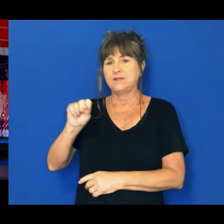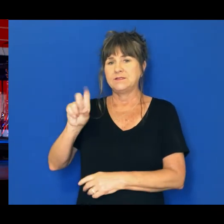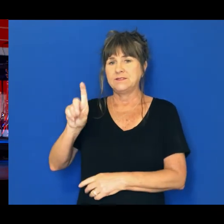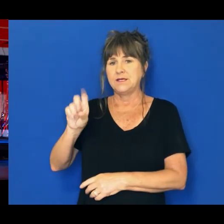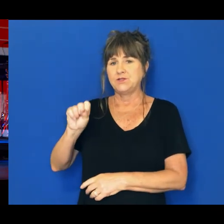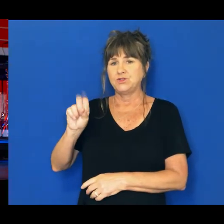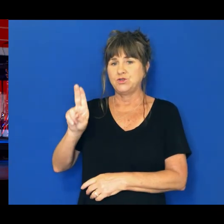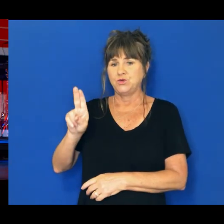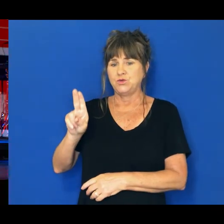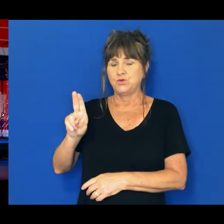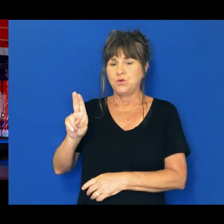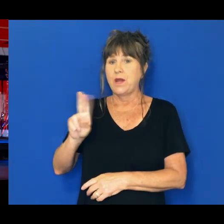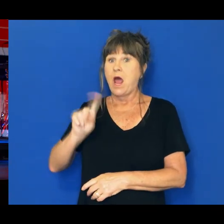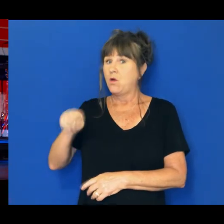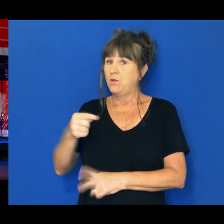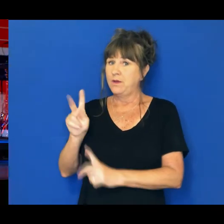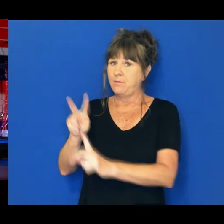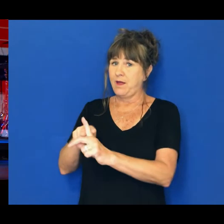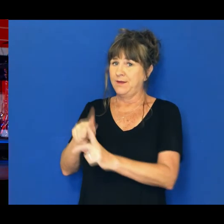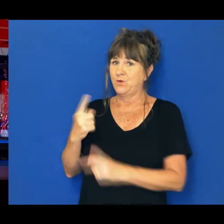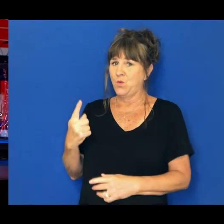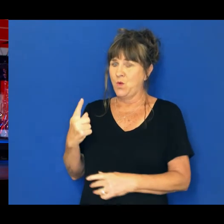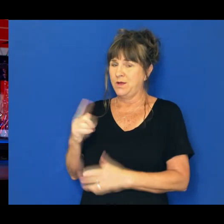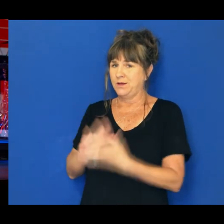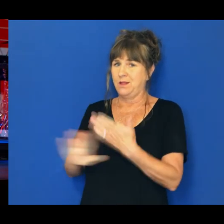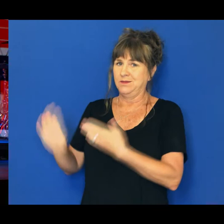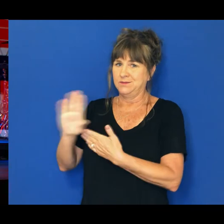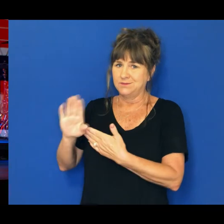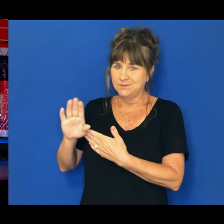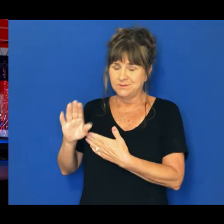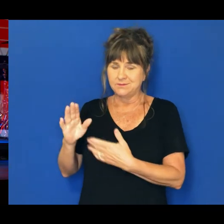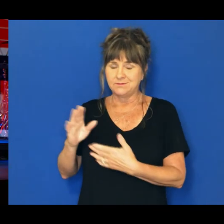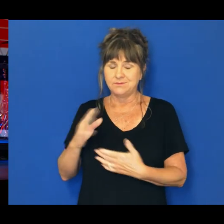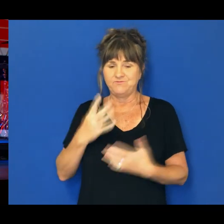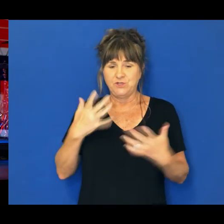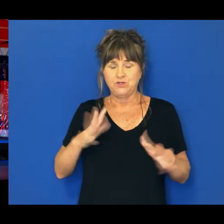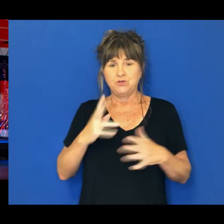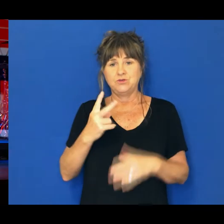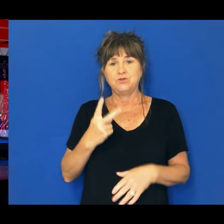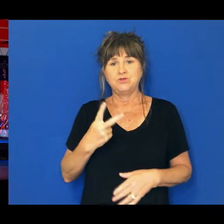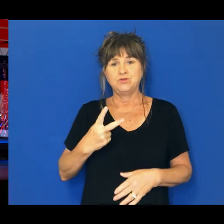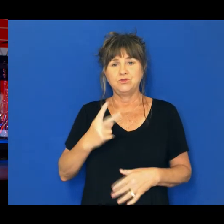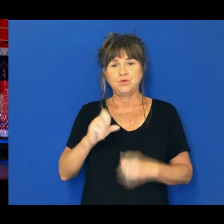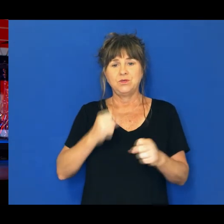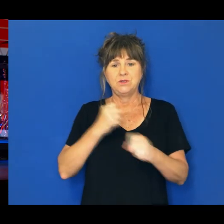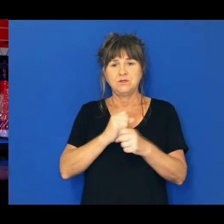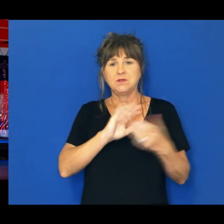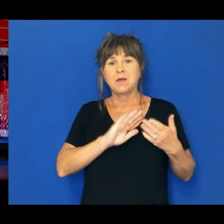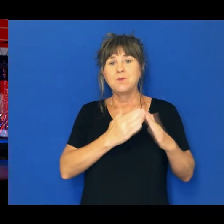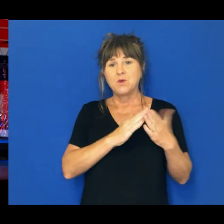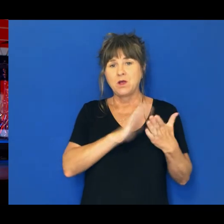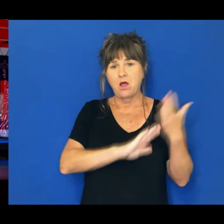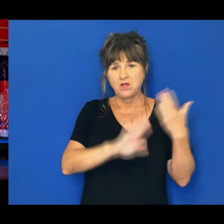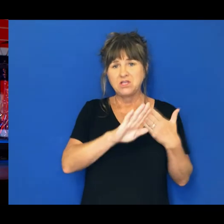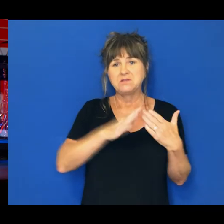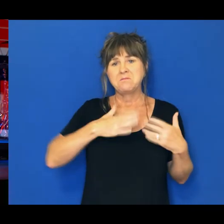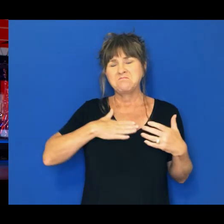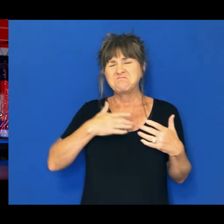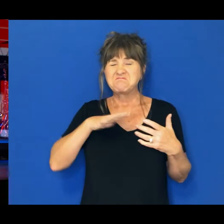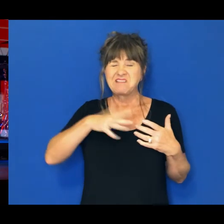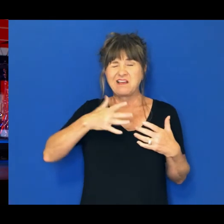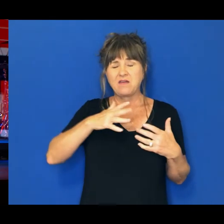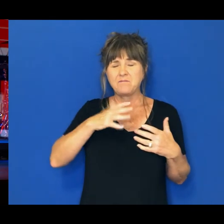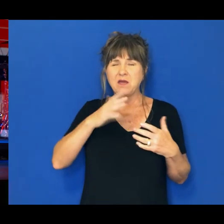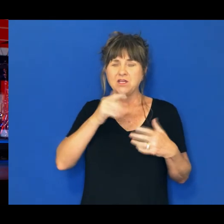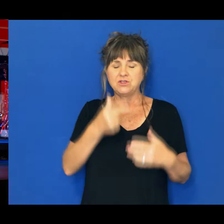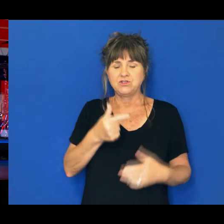I only applied to San Diego State University. I had done 2 years of junior college, and I was an okay student. I had about a